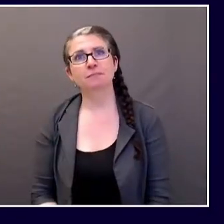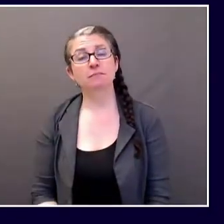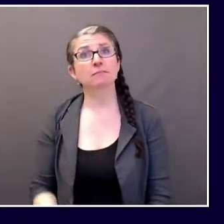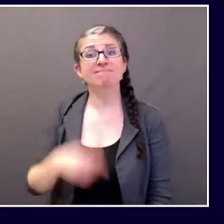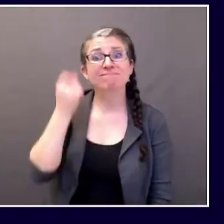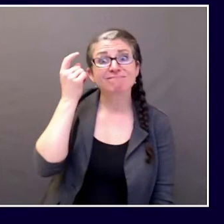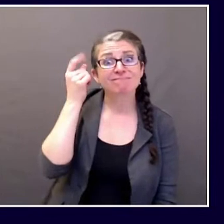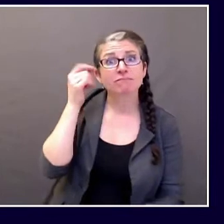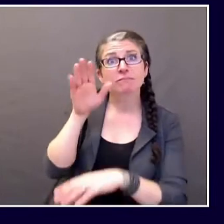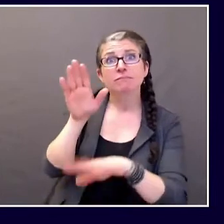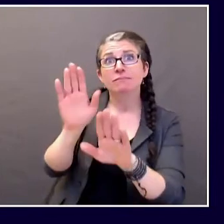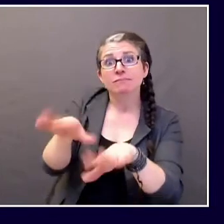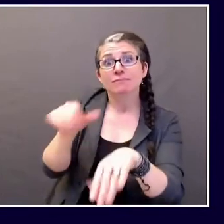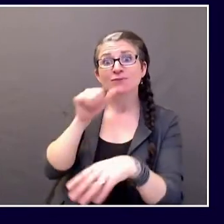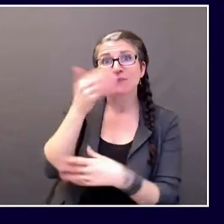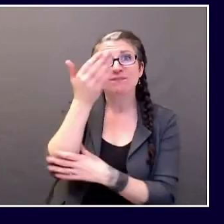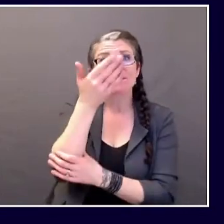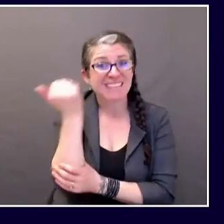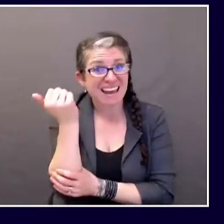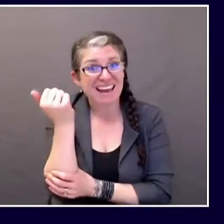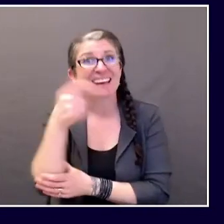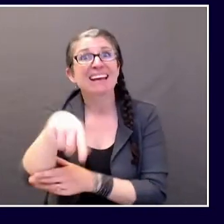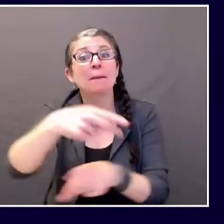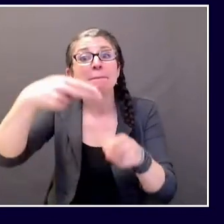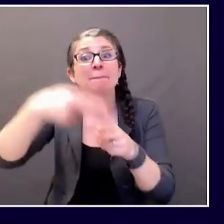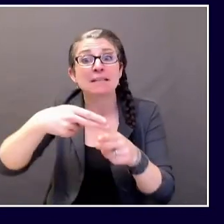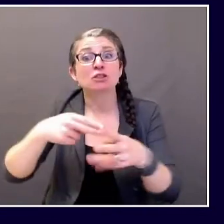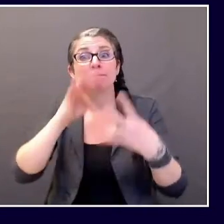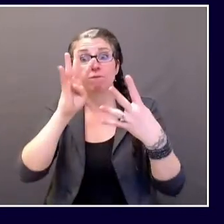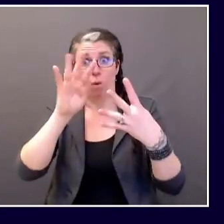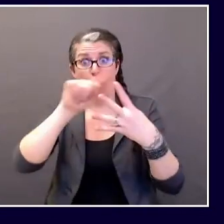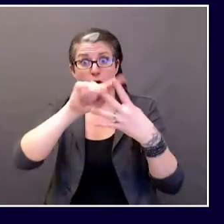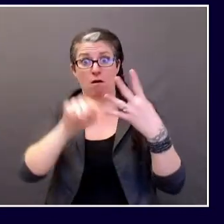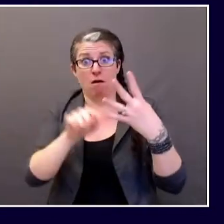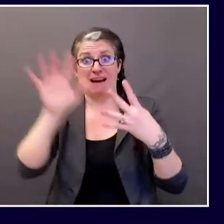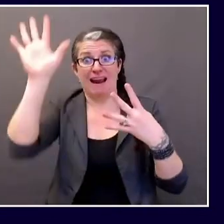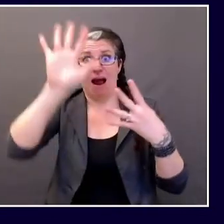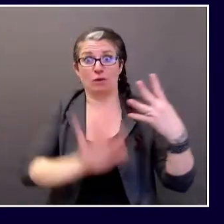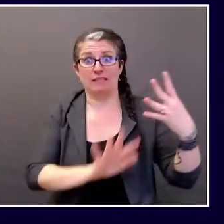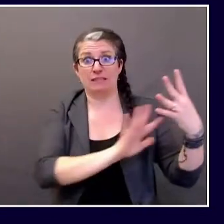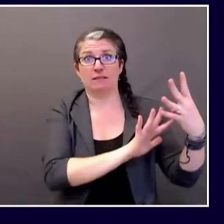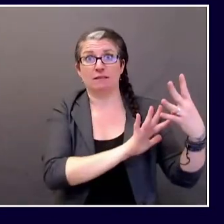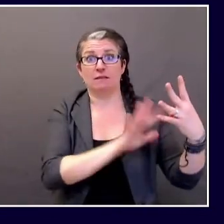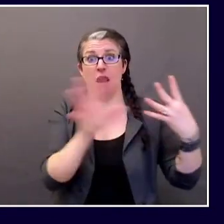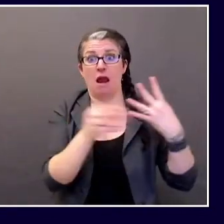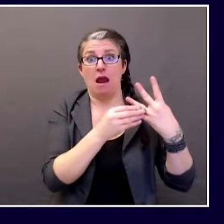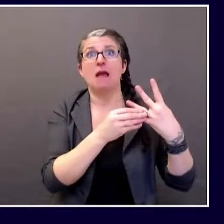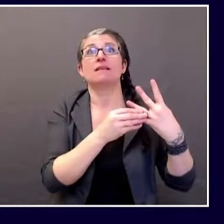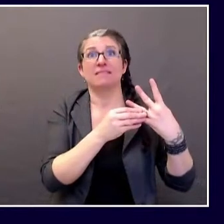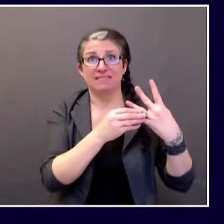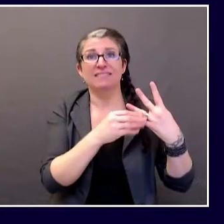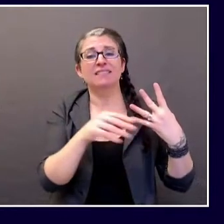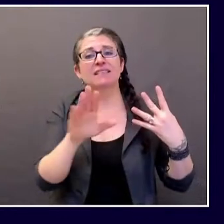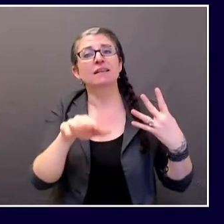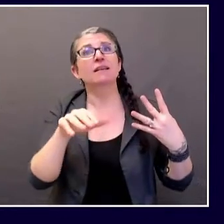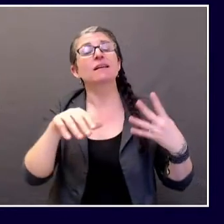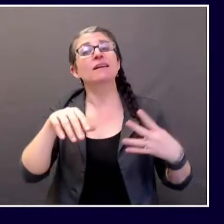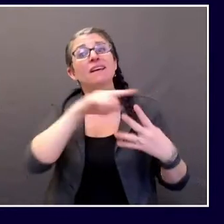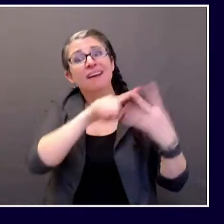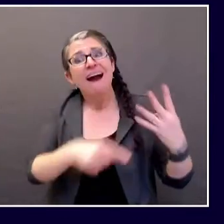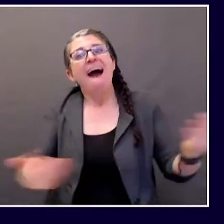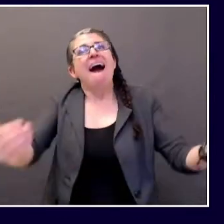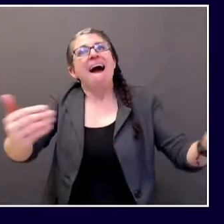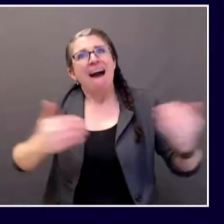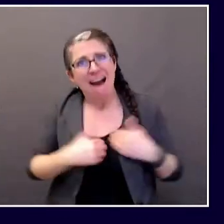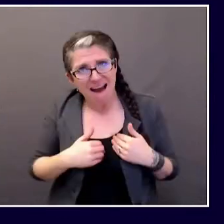counties that we just mentioned. Of the 35 sites that Hannaford's is going to be opening, and again, note that not all Hannaford pharmacies will